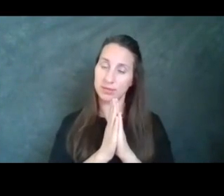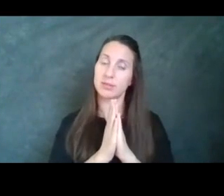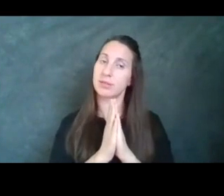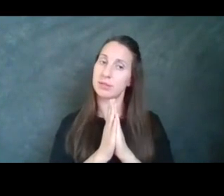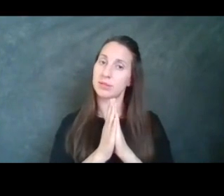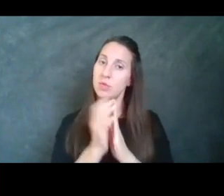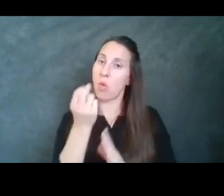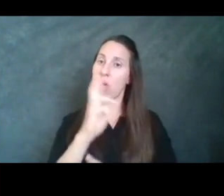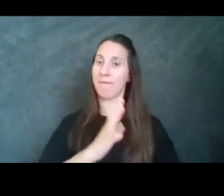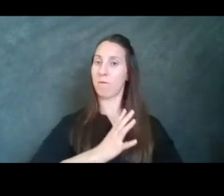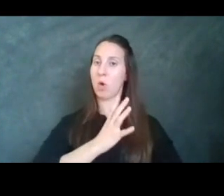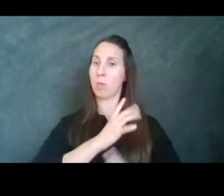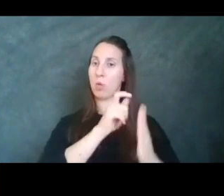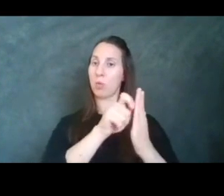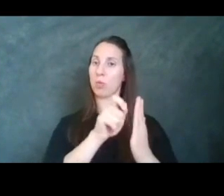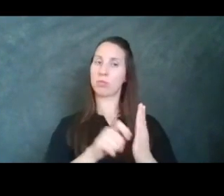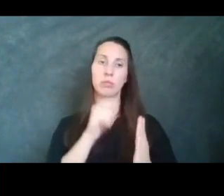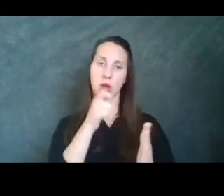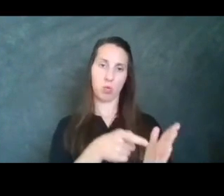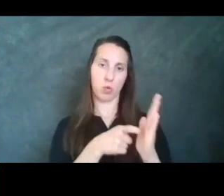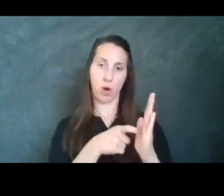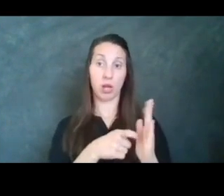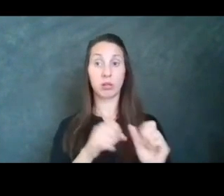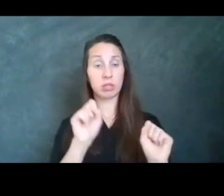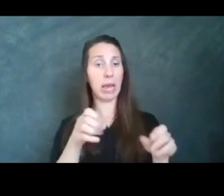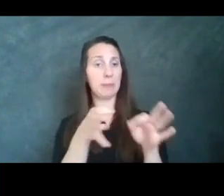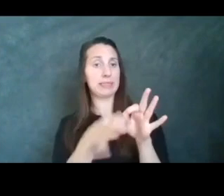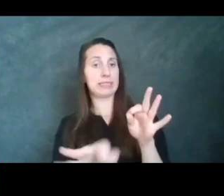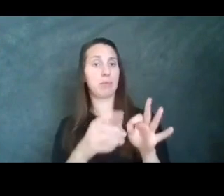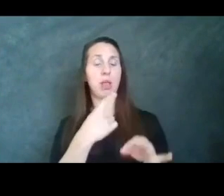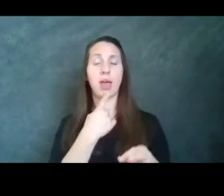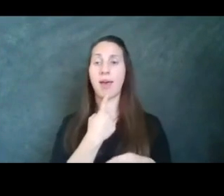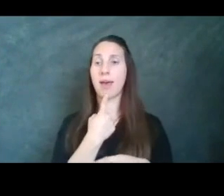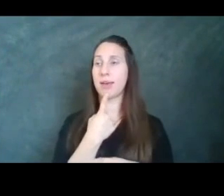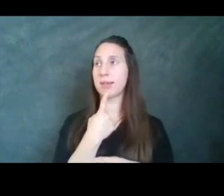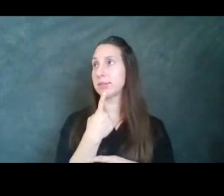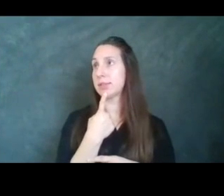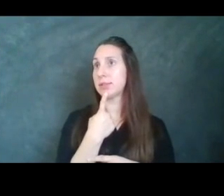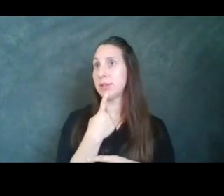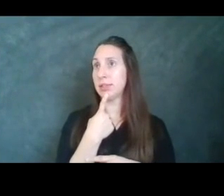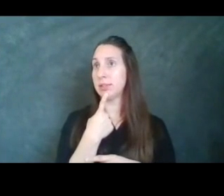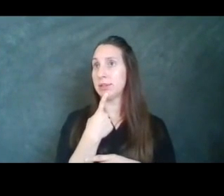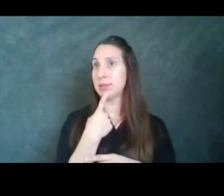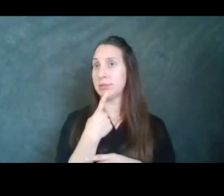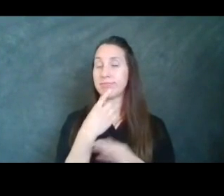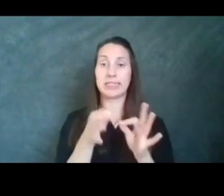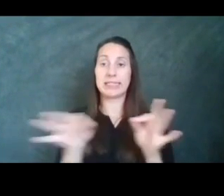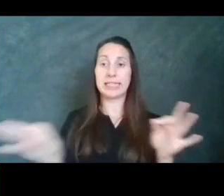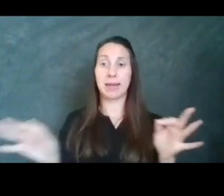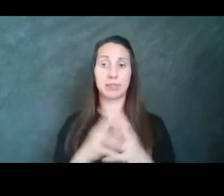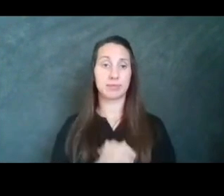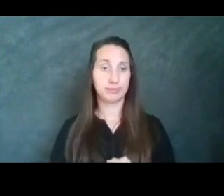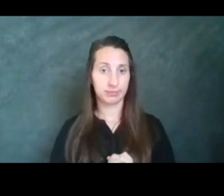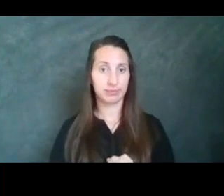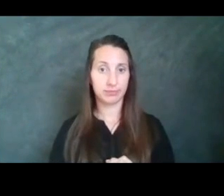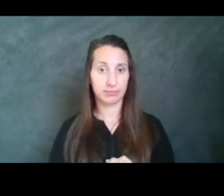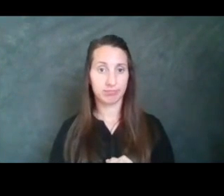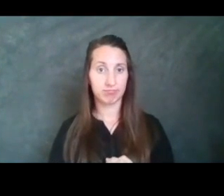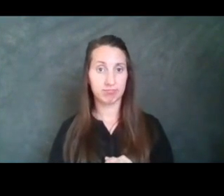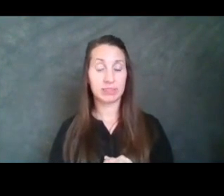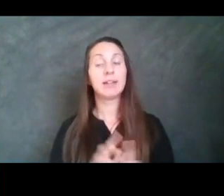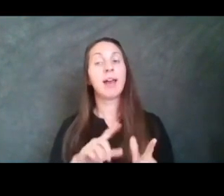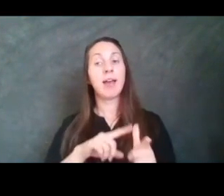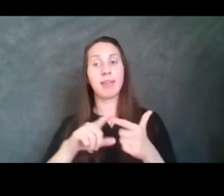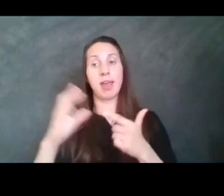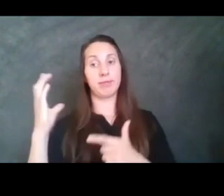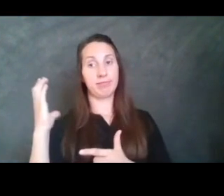formal writing. It can be as simple as making a statement in which the employer is required